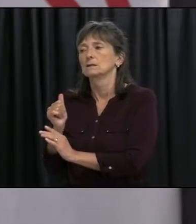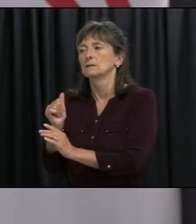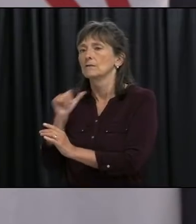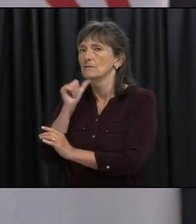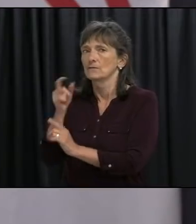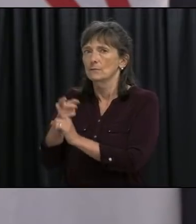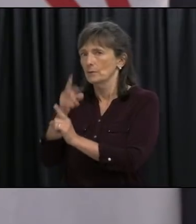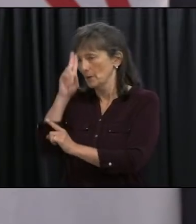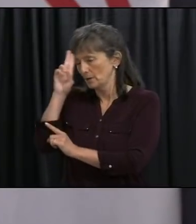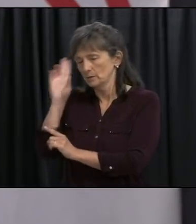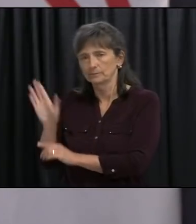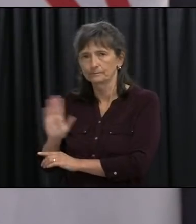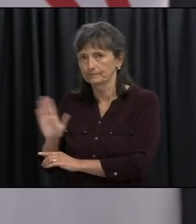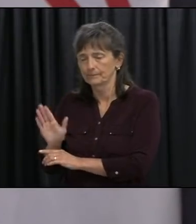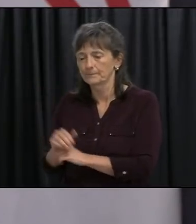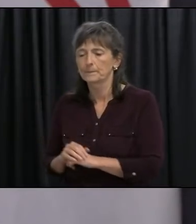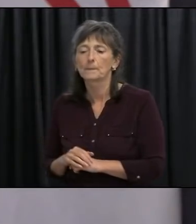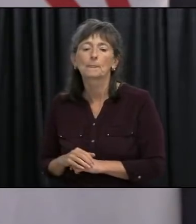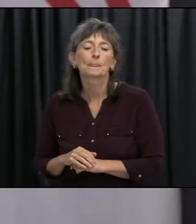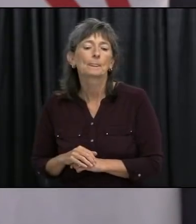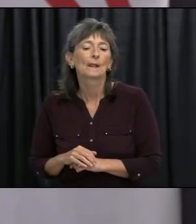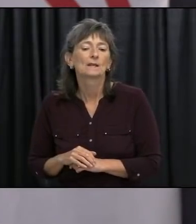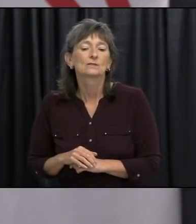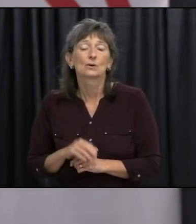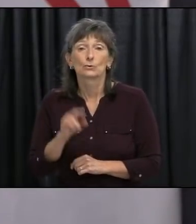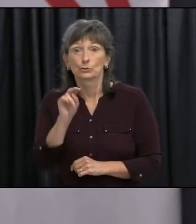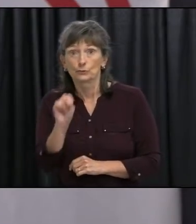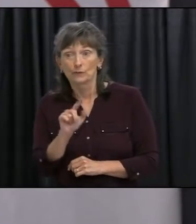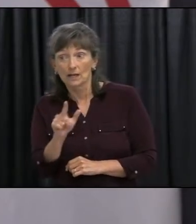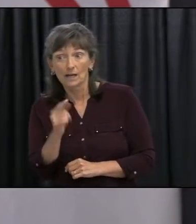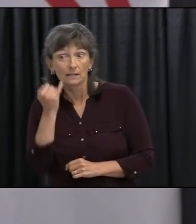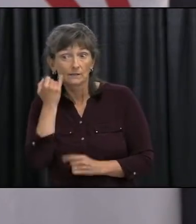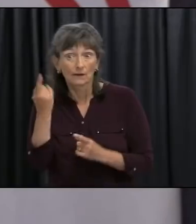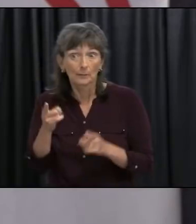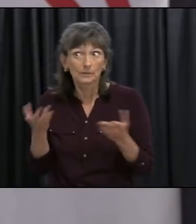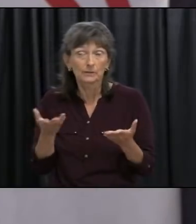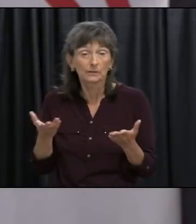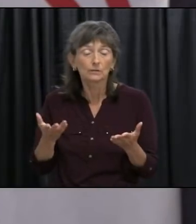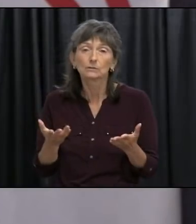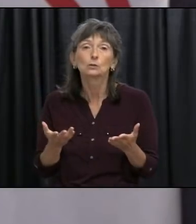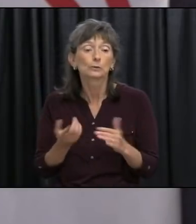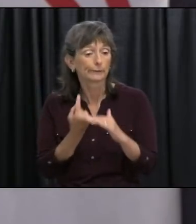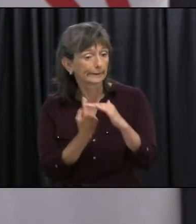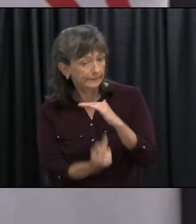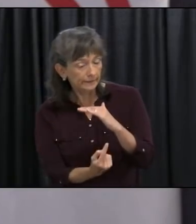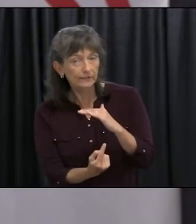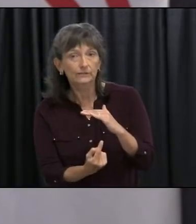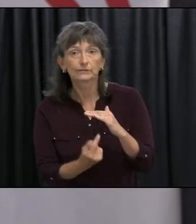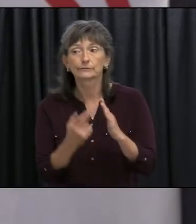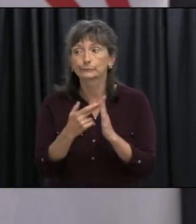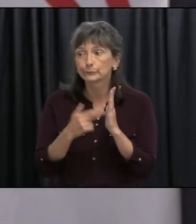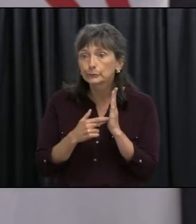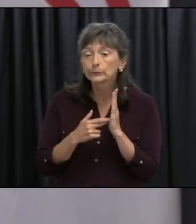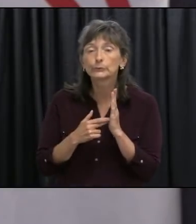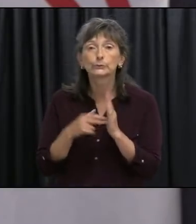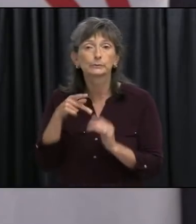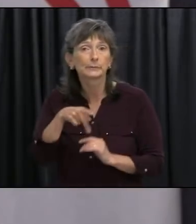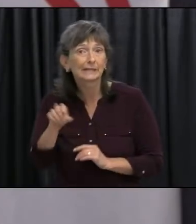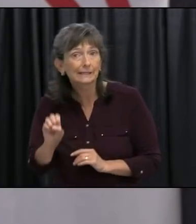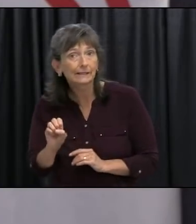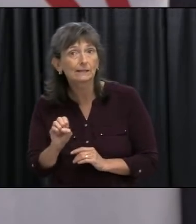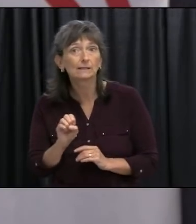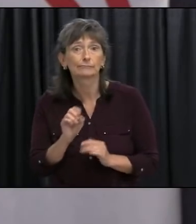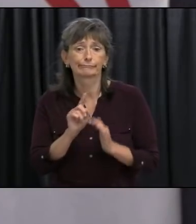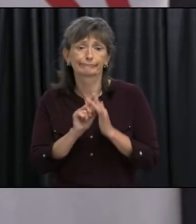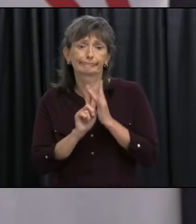in Newfoundland and Labrador, what would happen? There would be, isolation. There would be rules that would be put in place, PPE, of course, and